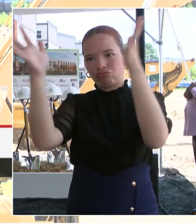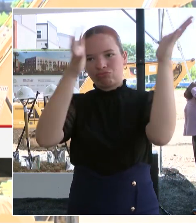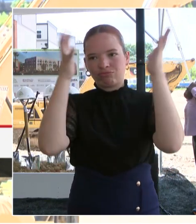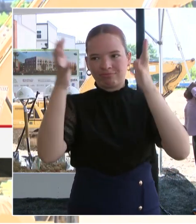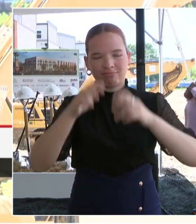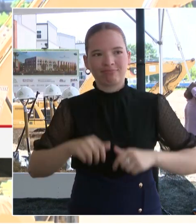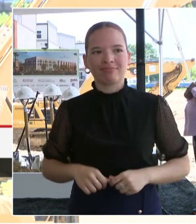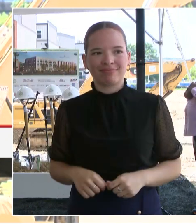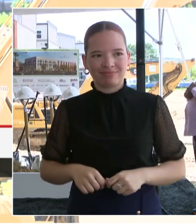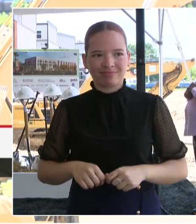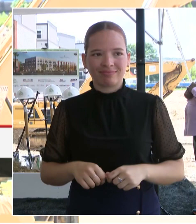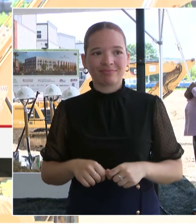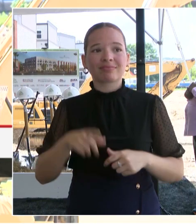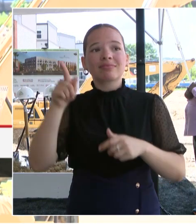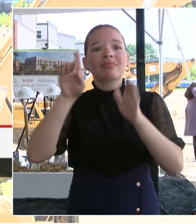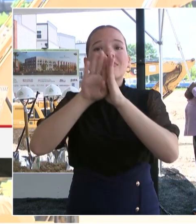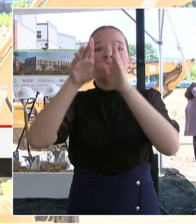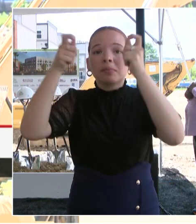Manager Patrick Smith.